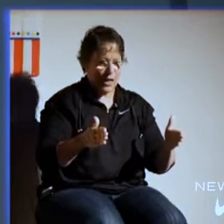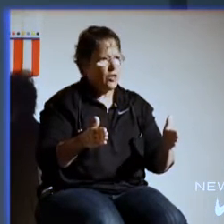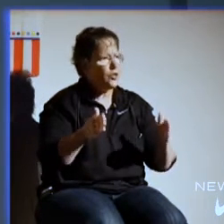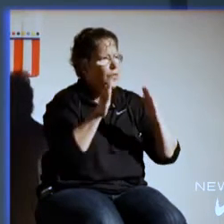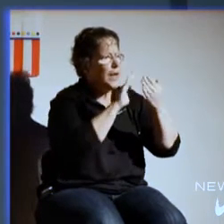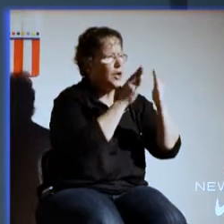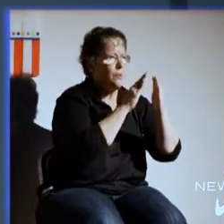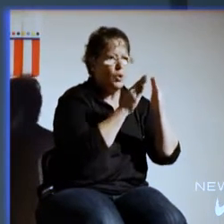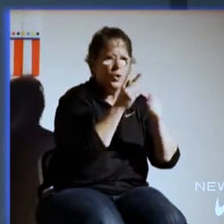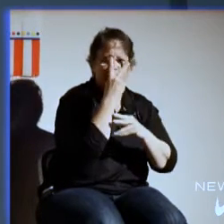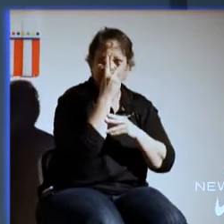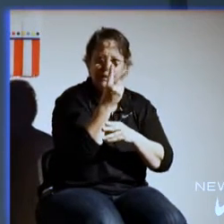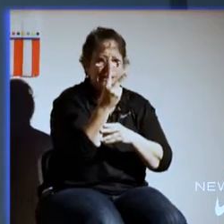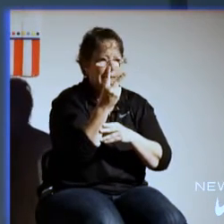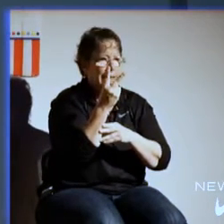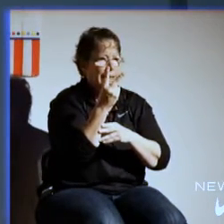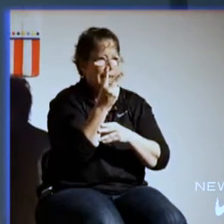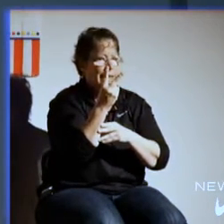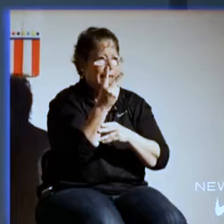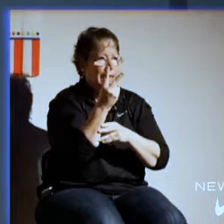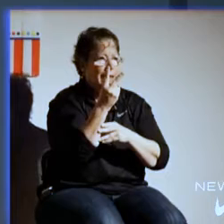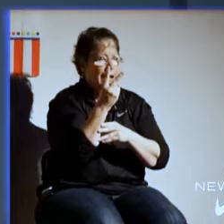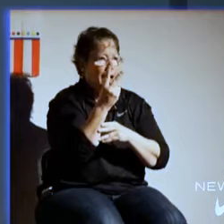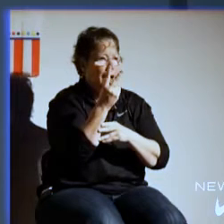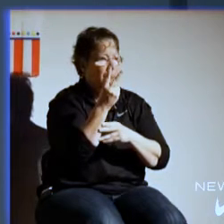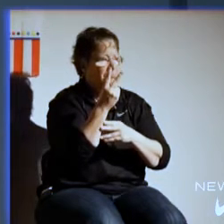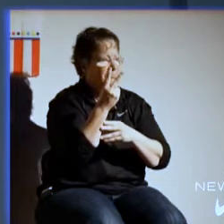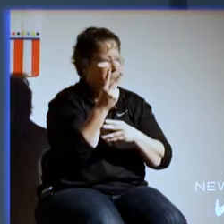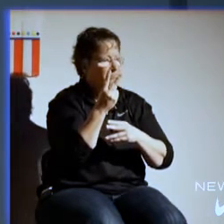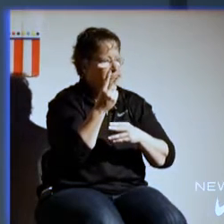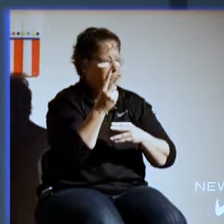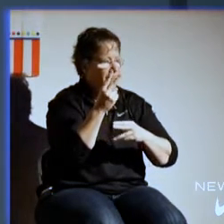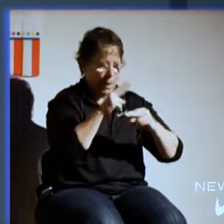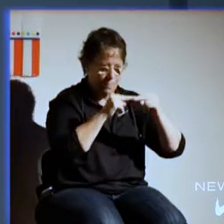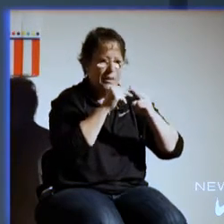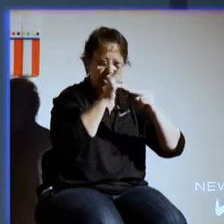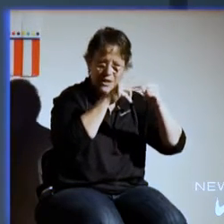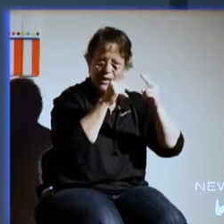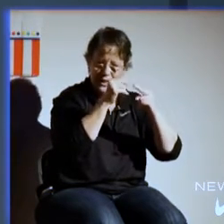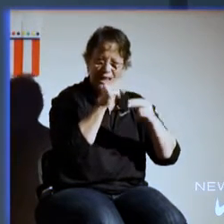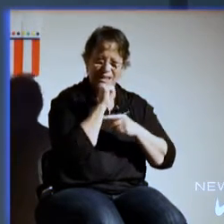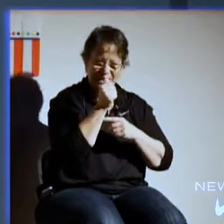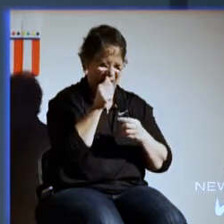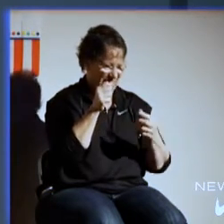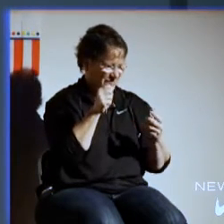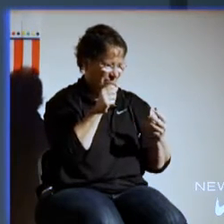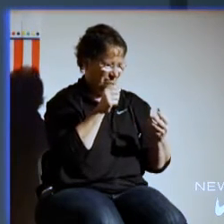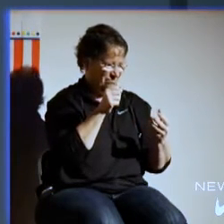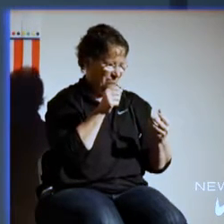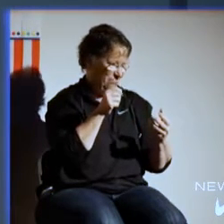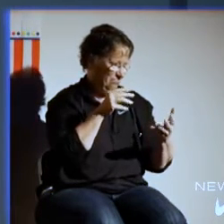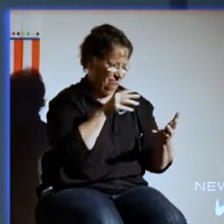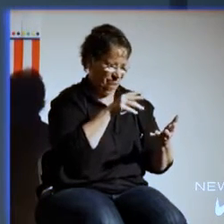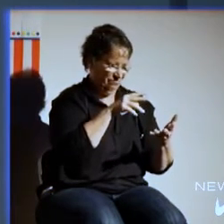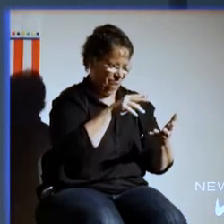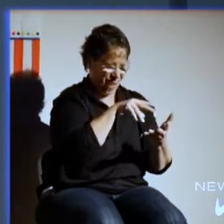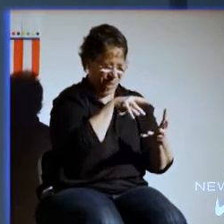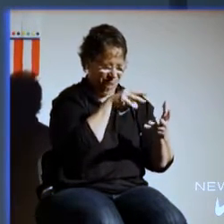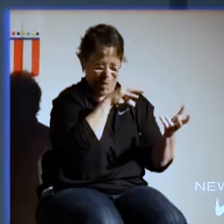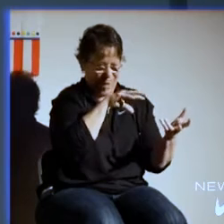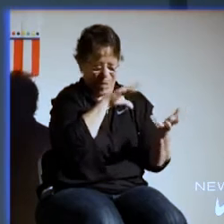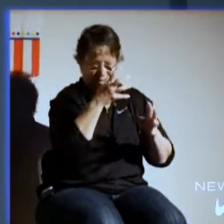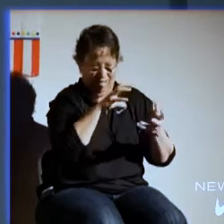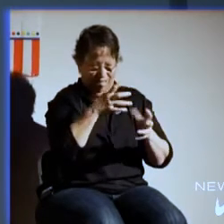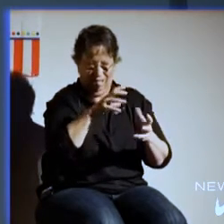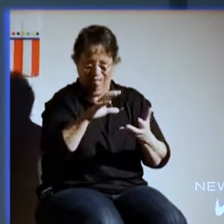not falling apart. And I think that if you show up to New Life and you have a mobility issue, you shouldn't have to have